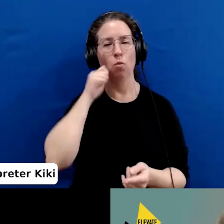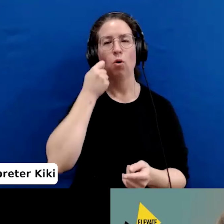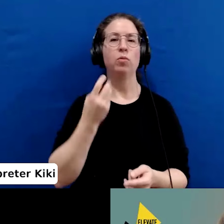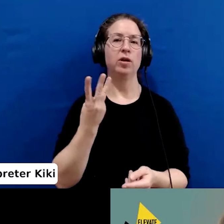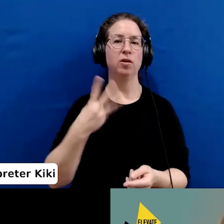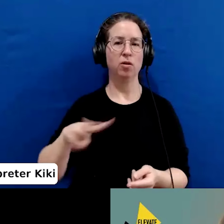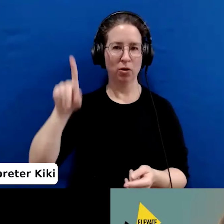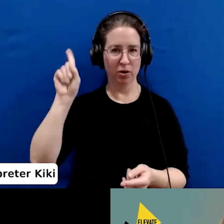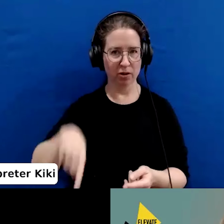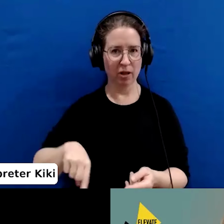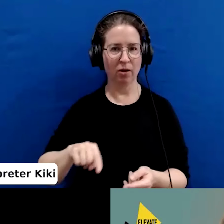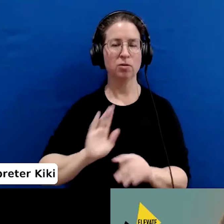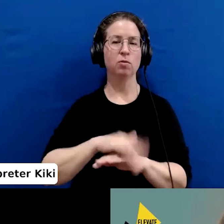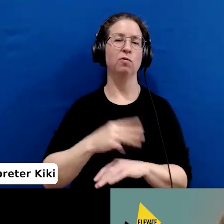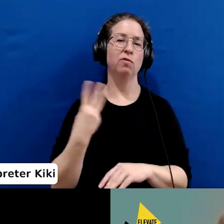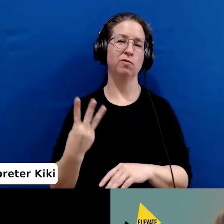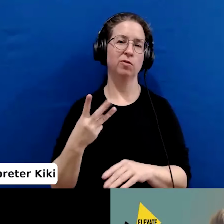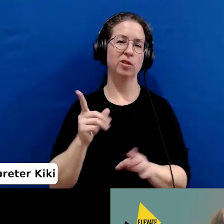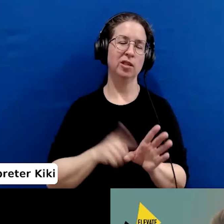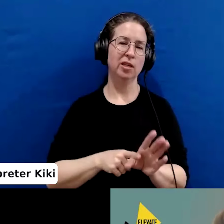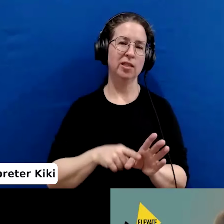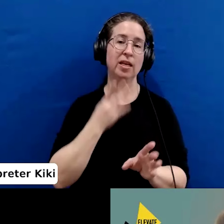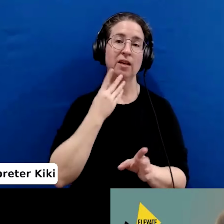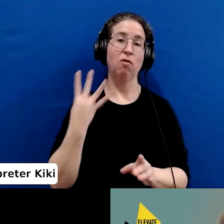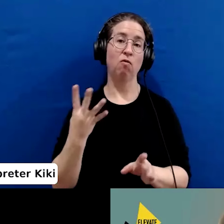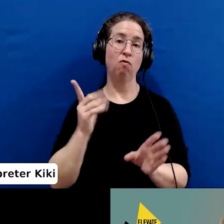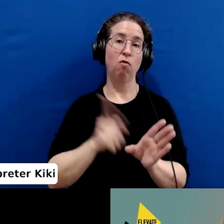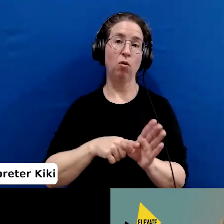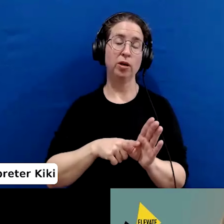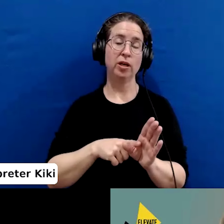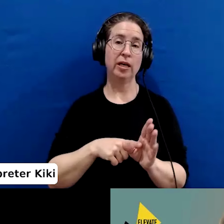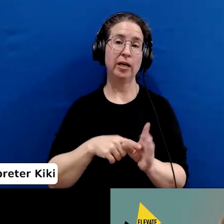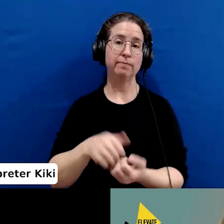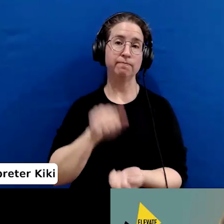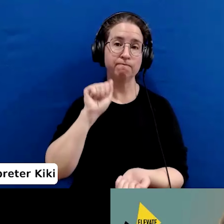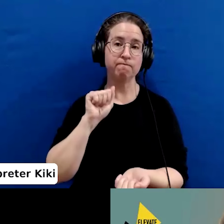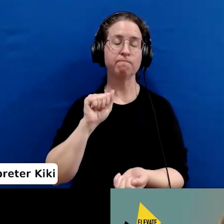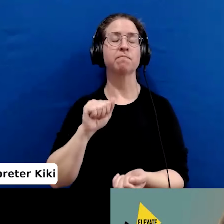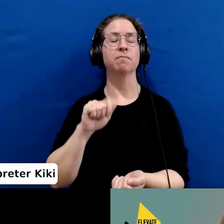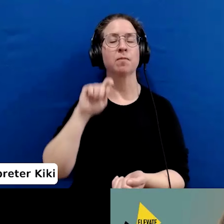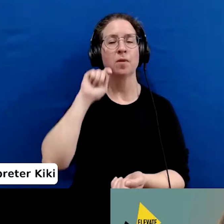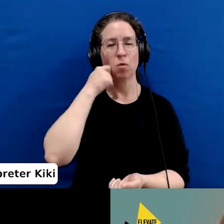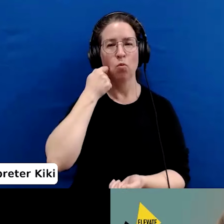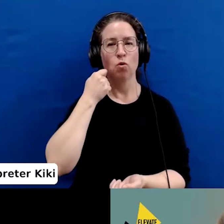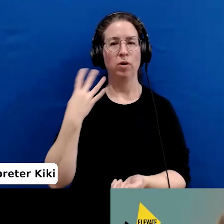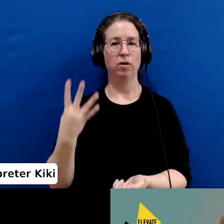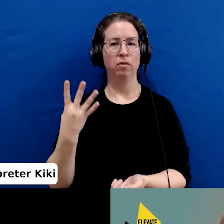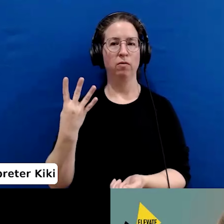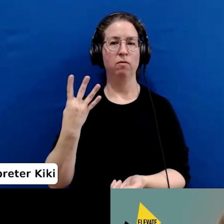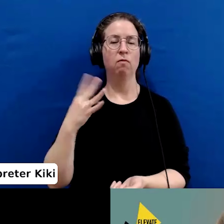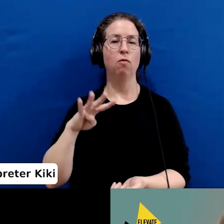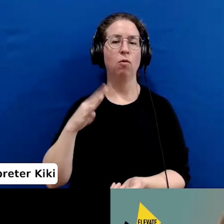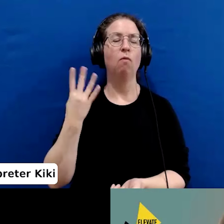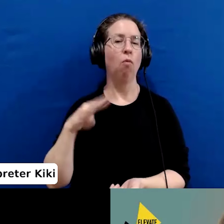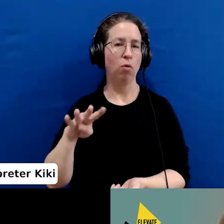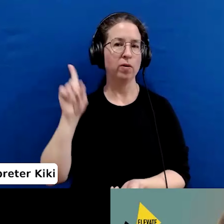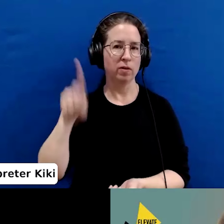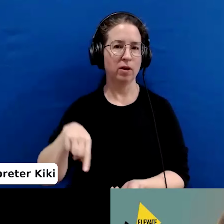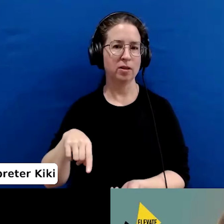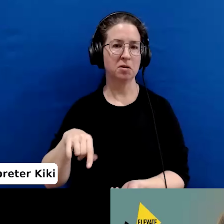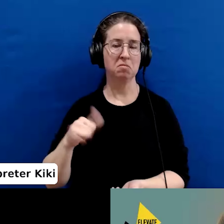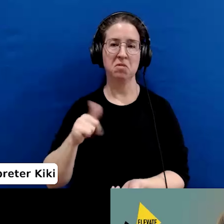would be $40,000 over 4 years. If you perhaps did a bachelor's somewhere else and